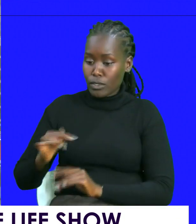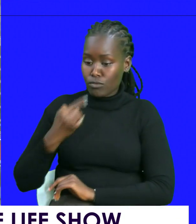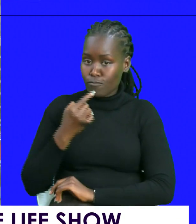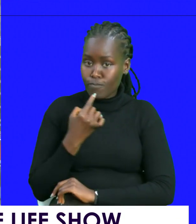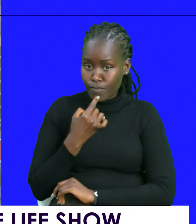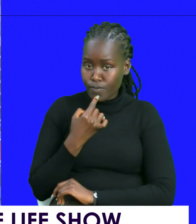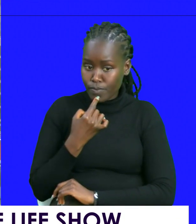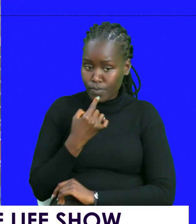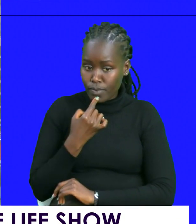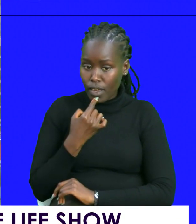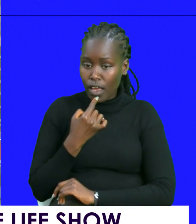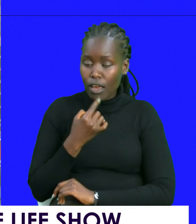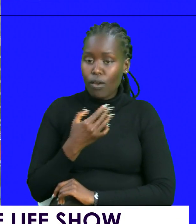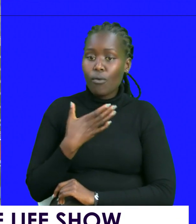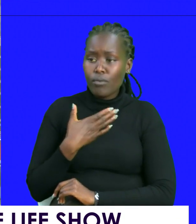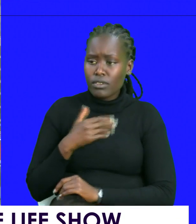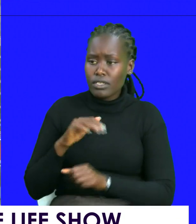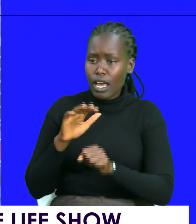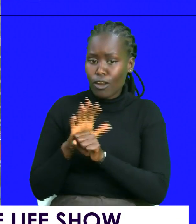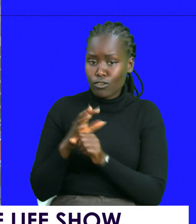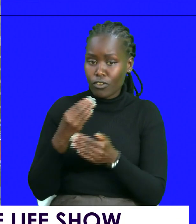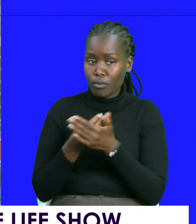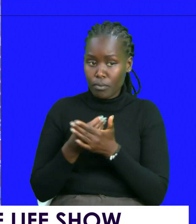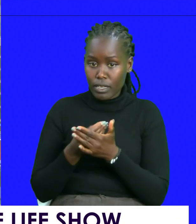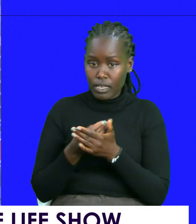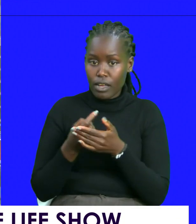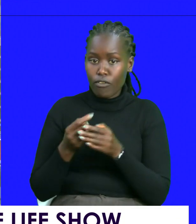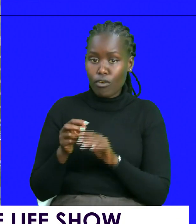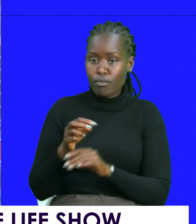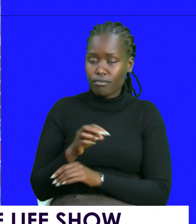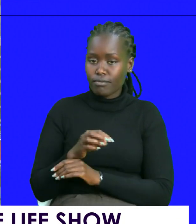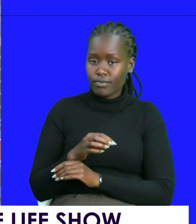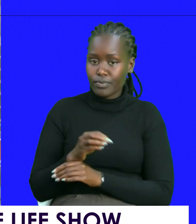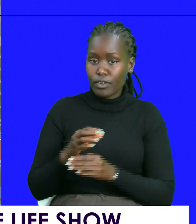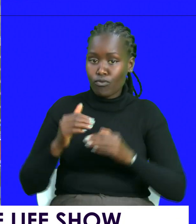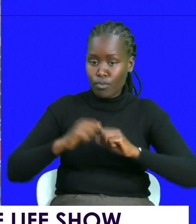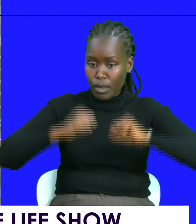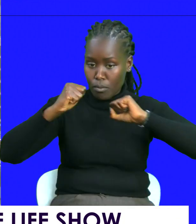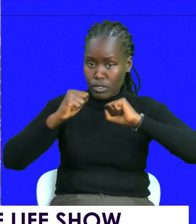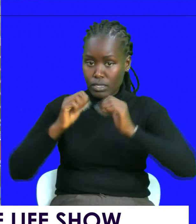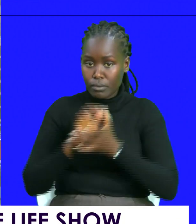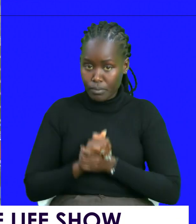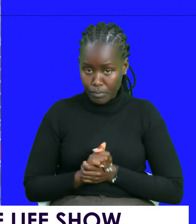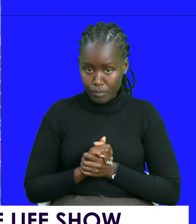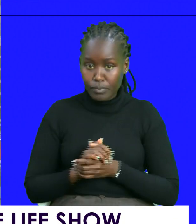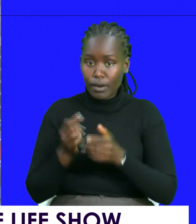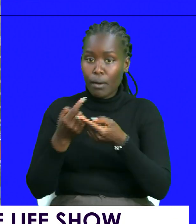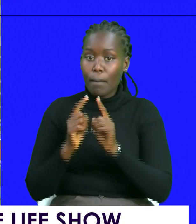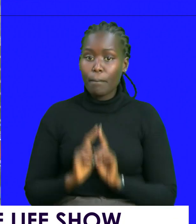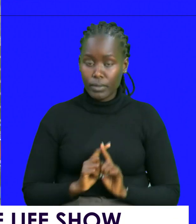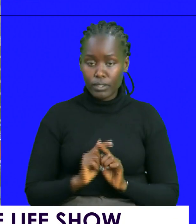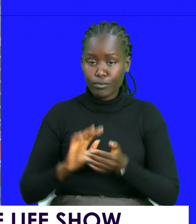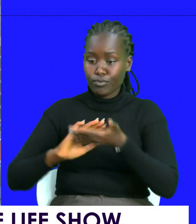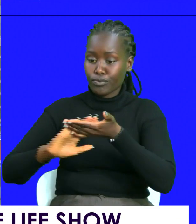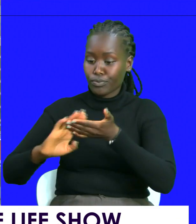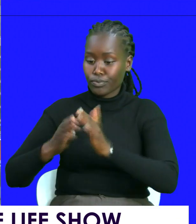of money and he was forgiven. But when he went out, he found somebody that owed him less. But he did not forgive